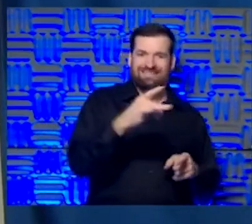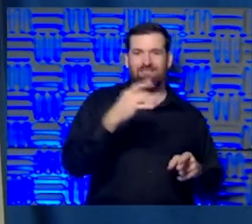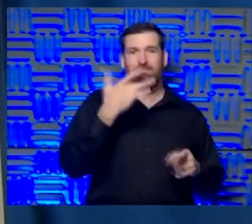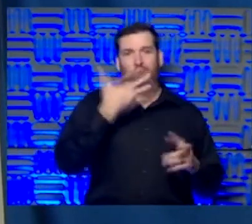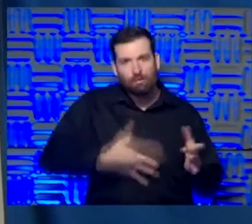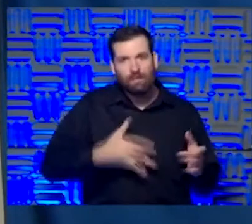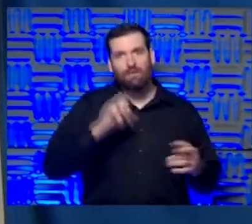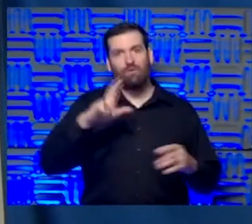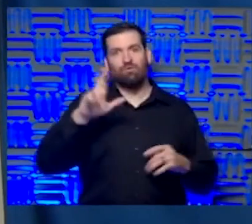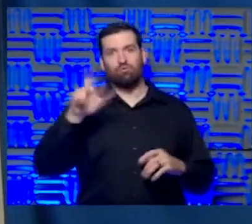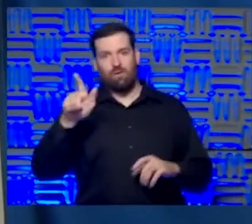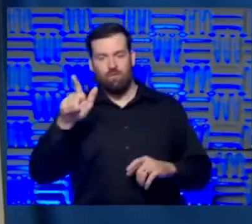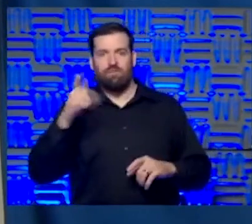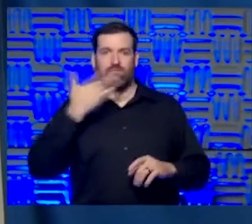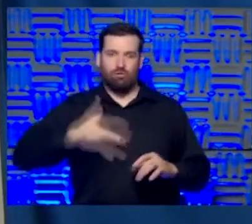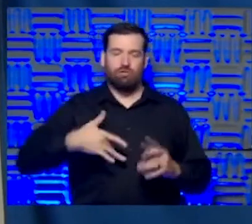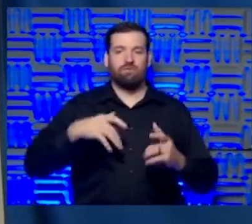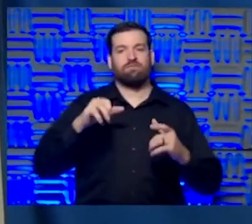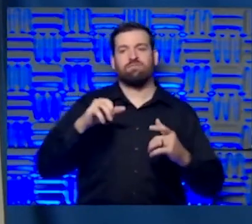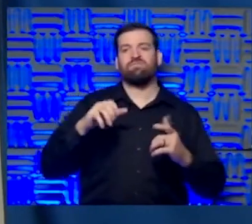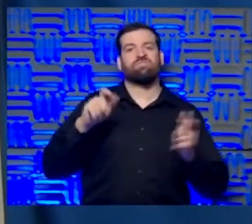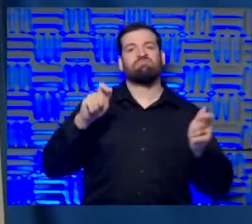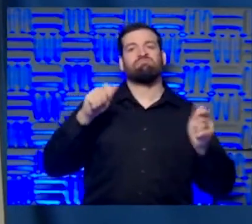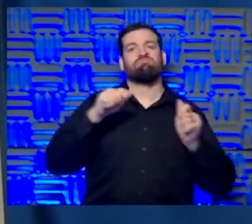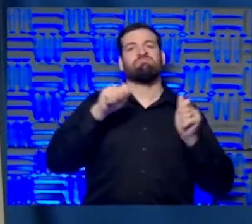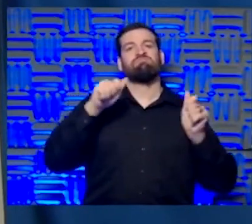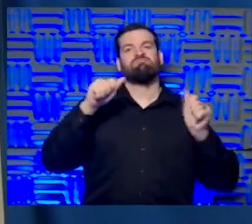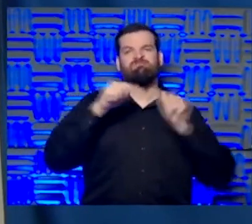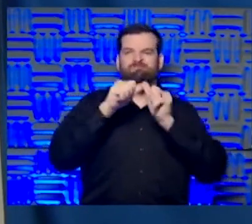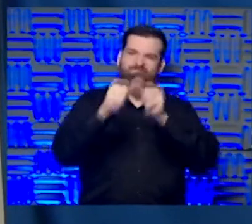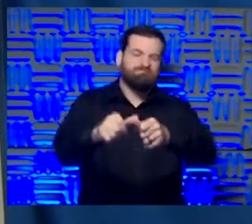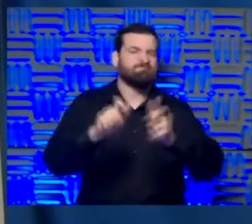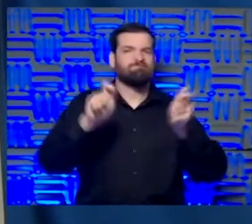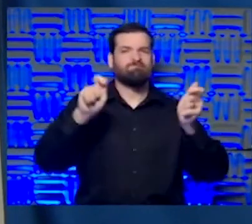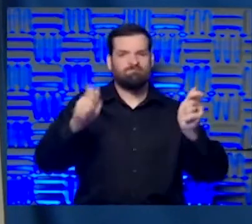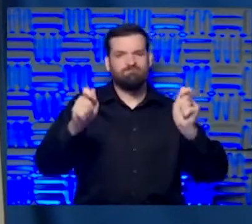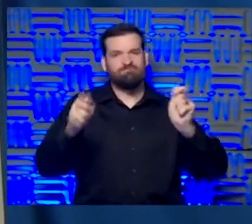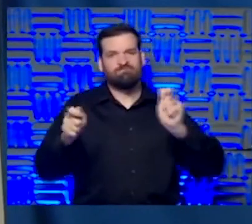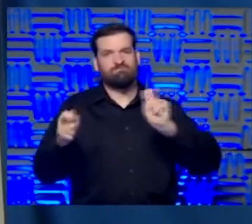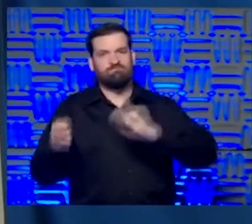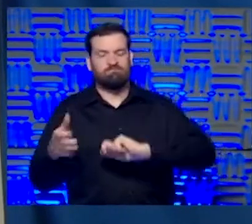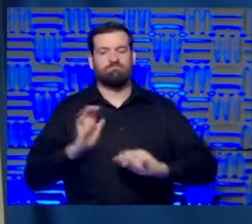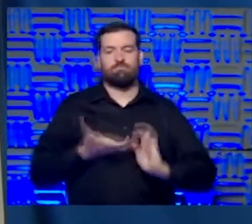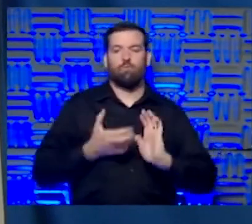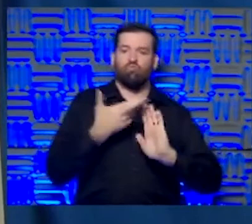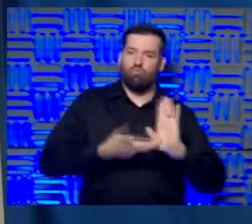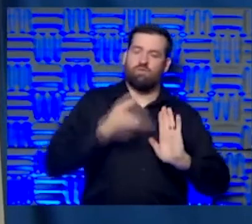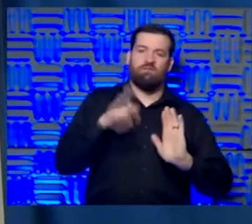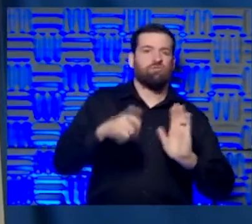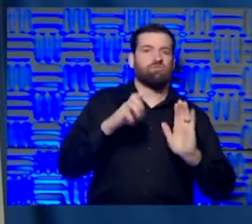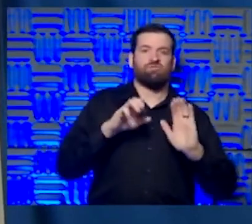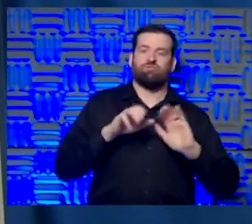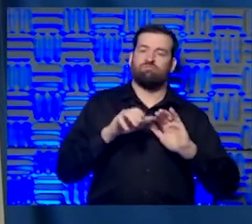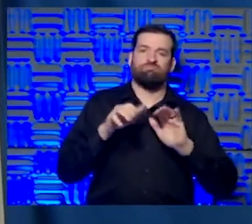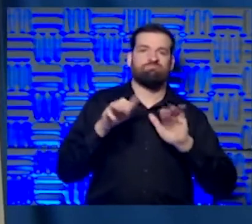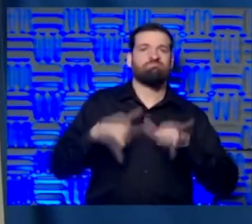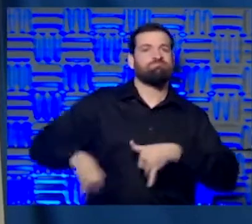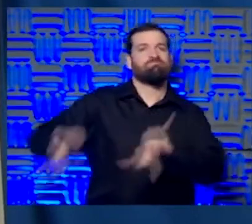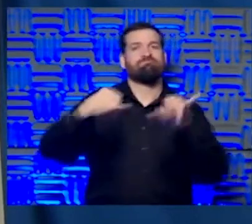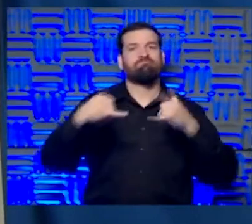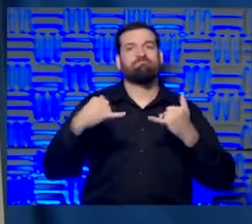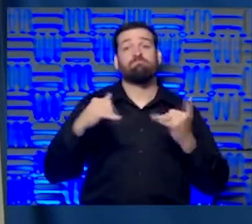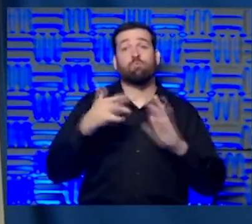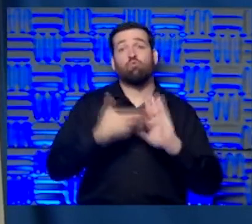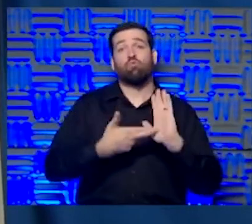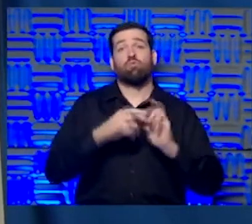It's a continuum, and so we're going to have to apply the rules across the board. The